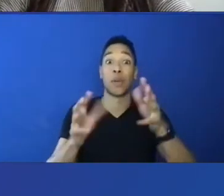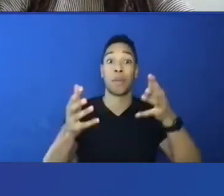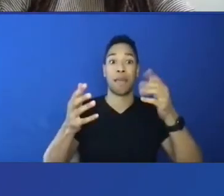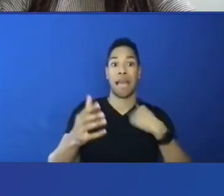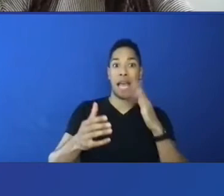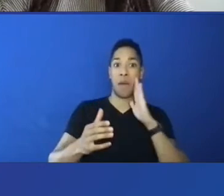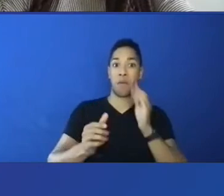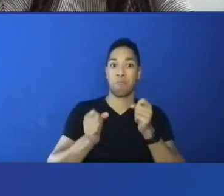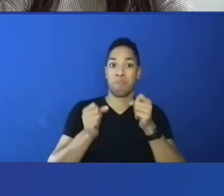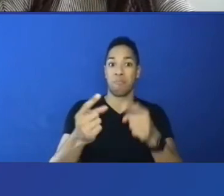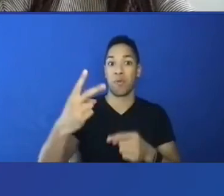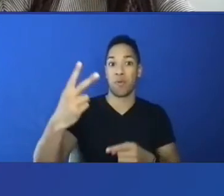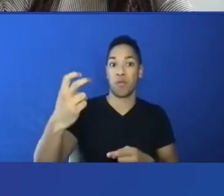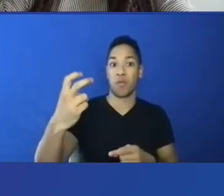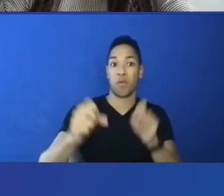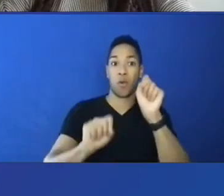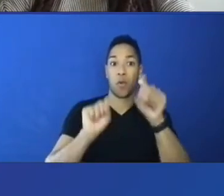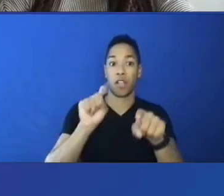questions.